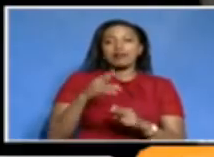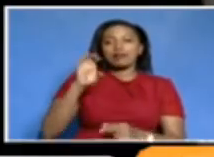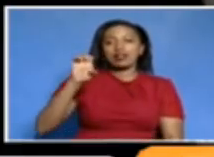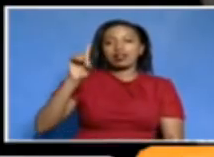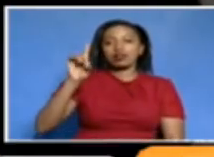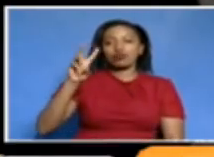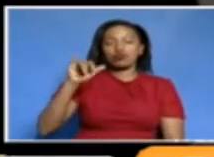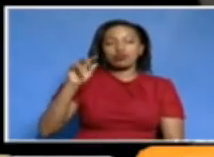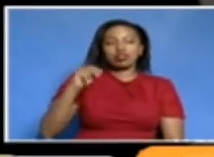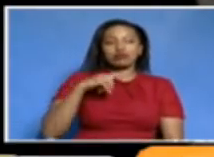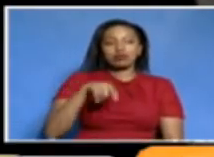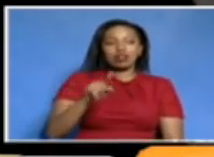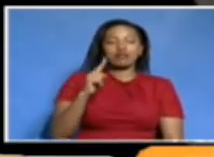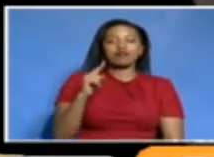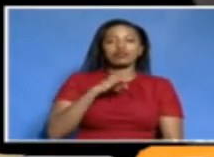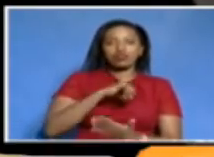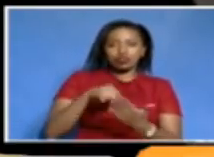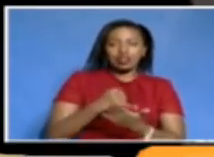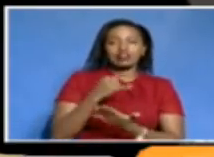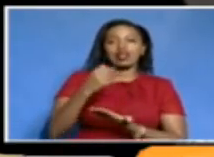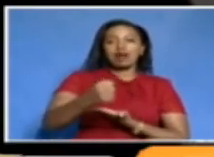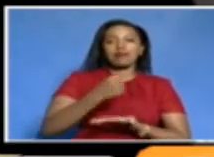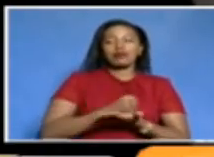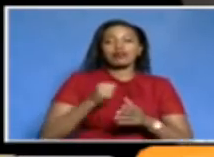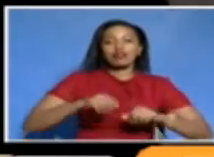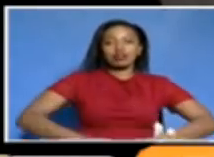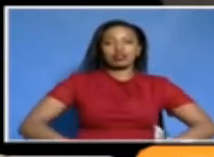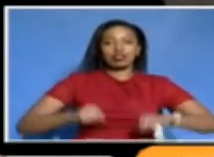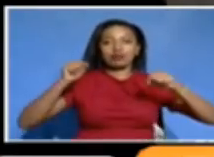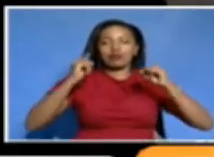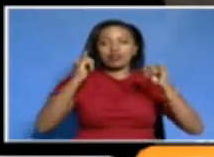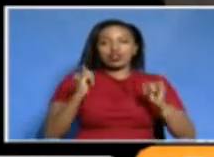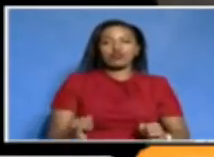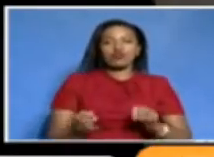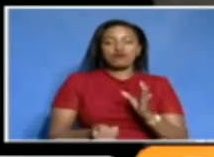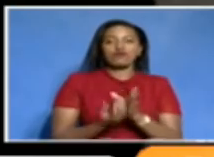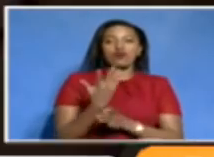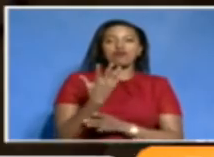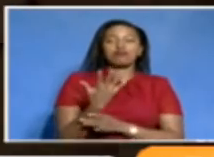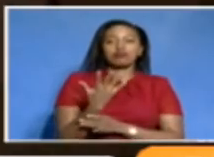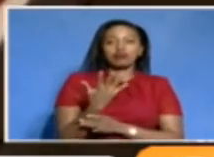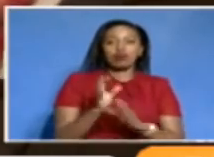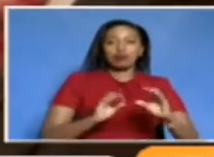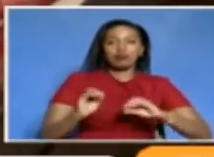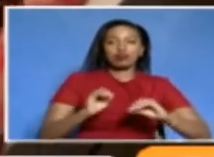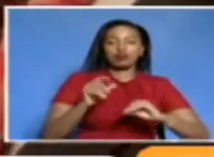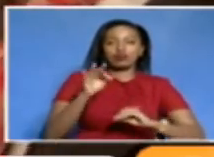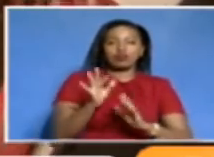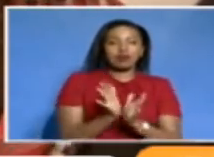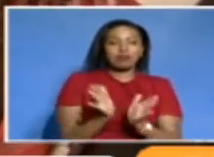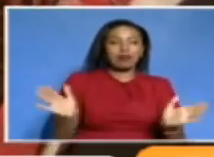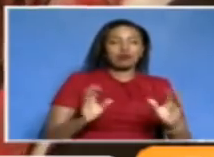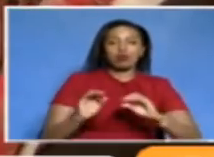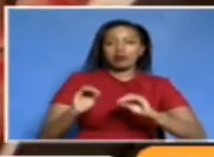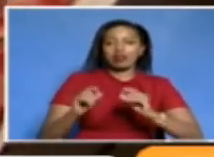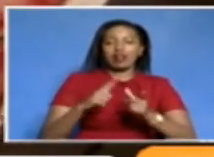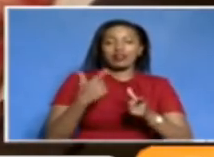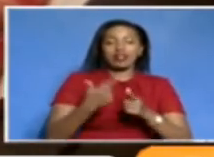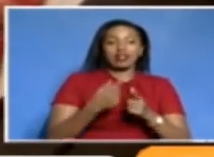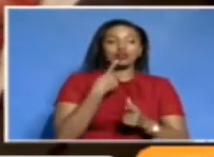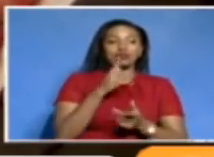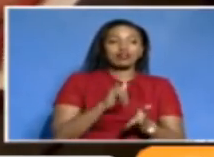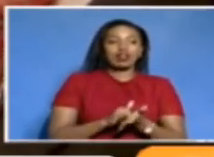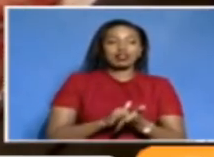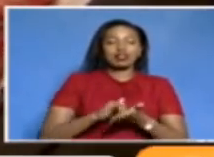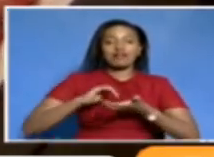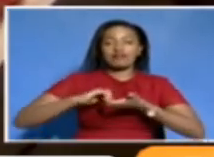just been appointed chairperson of the newly formed Federation of Public Transport Operators. Then he told us that the Federation